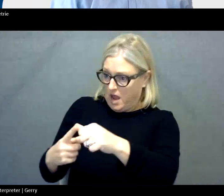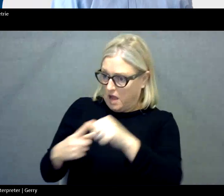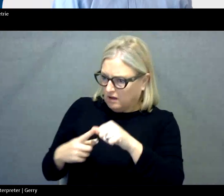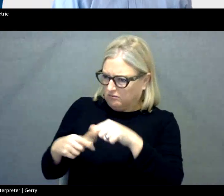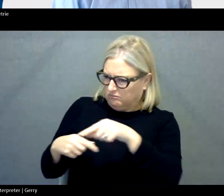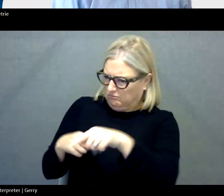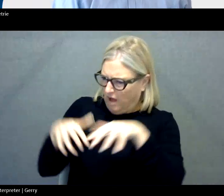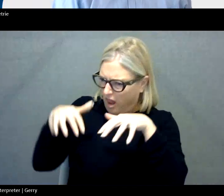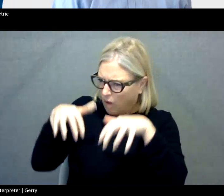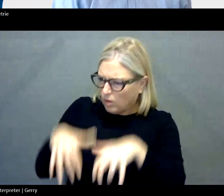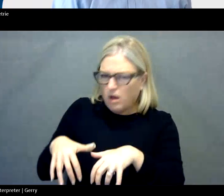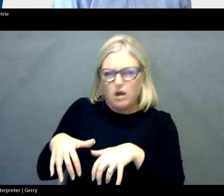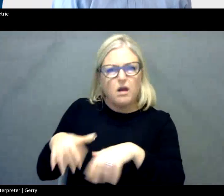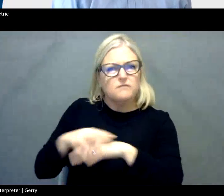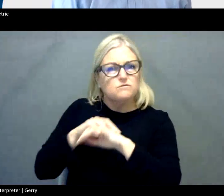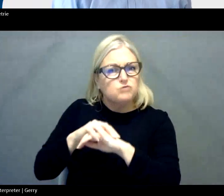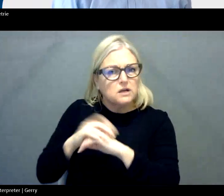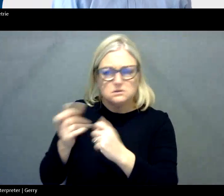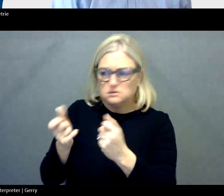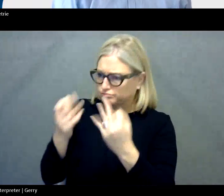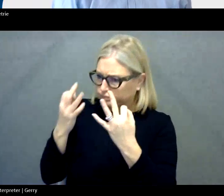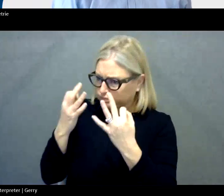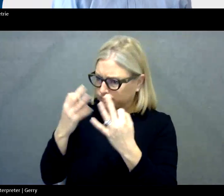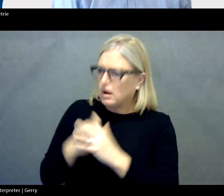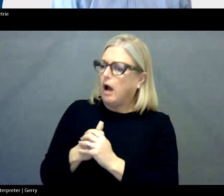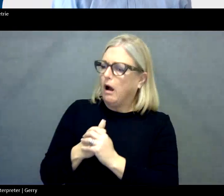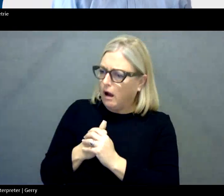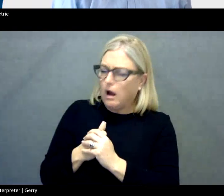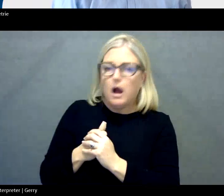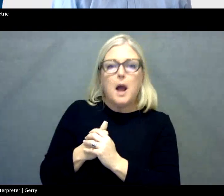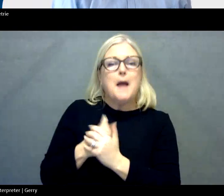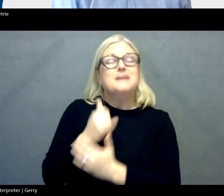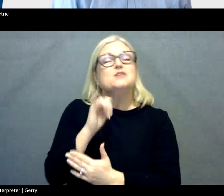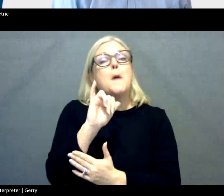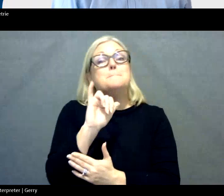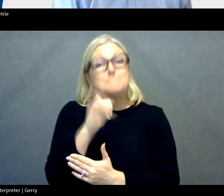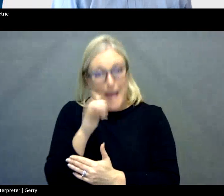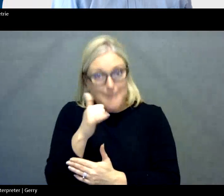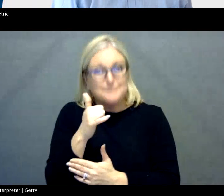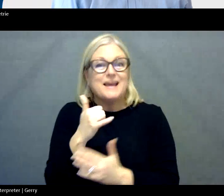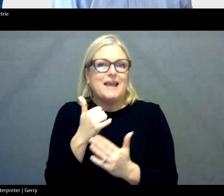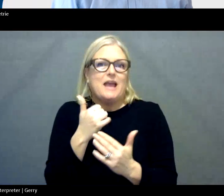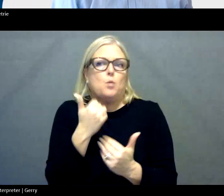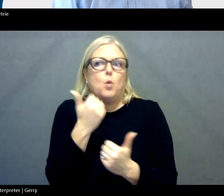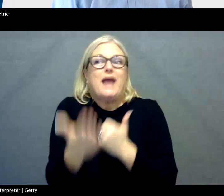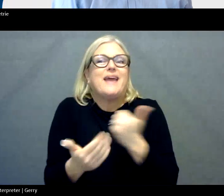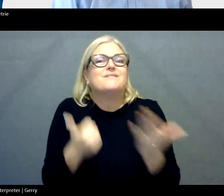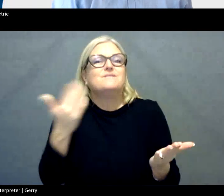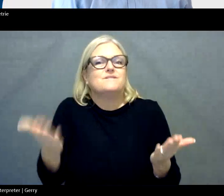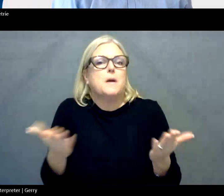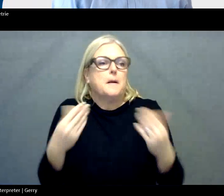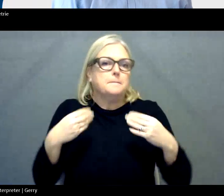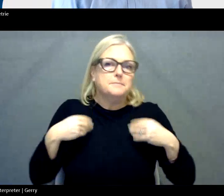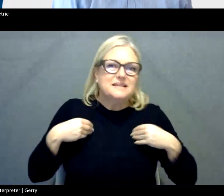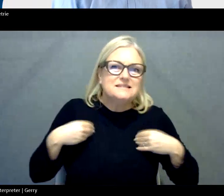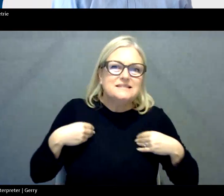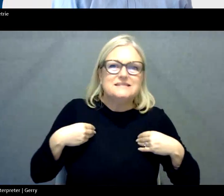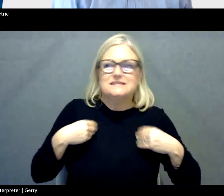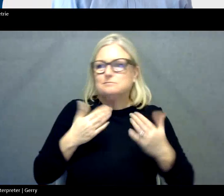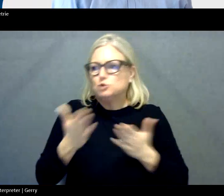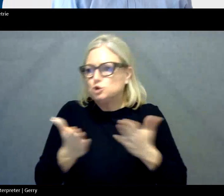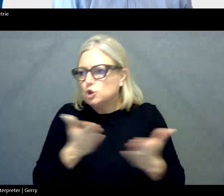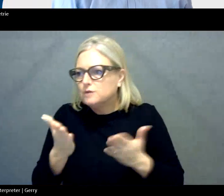then give more granular insights into inclusion in that broader sense. But this is about that higher